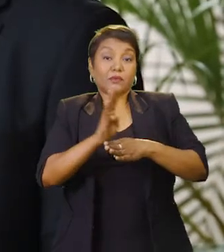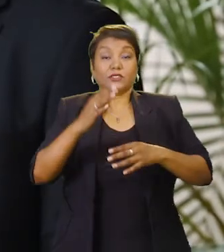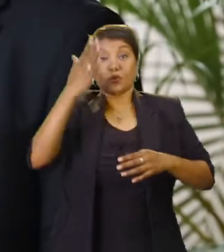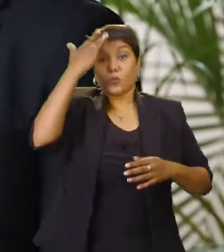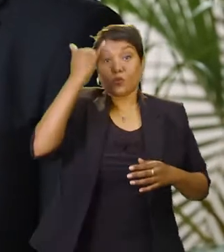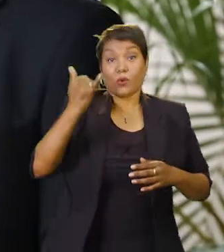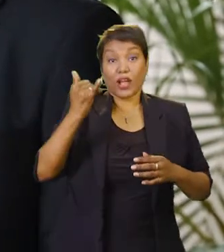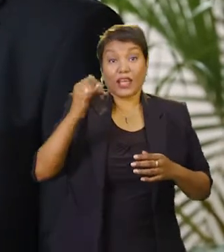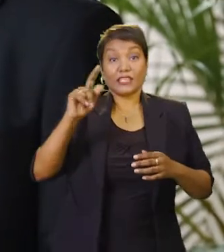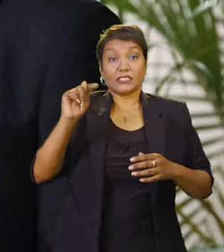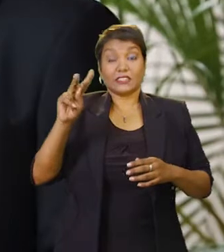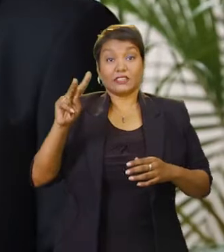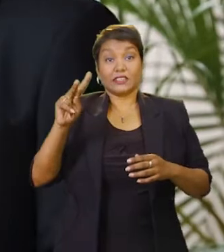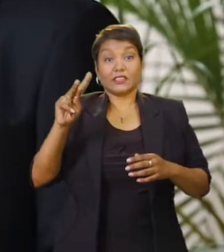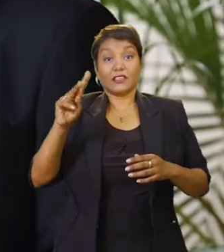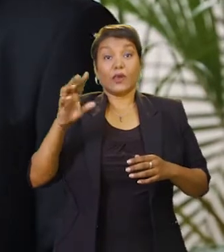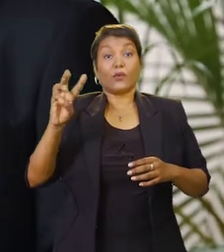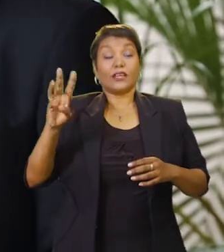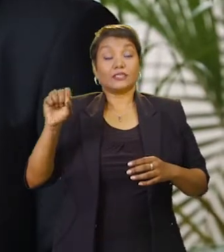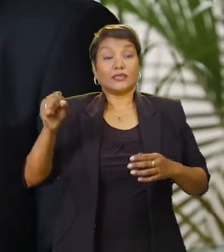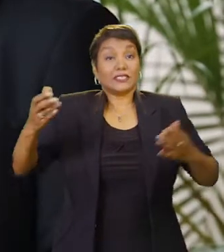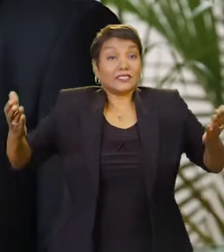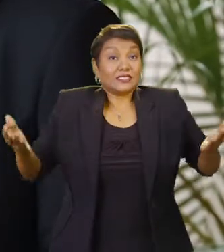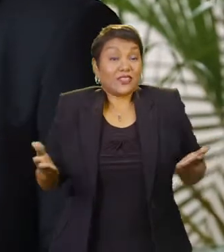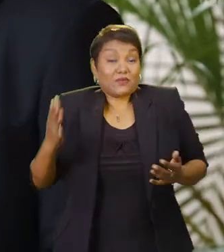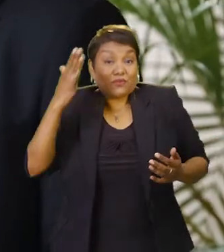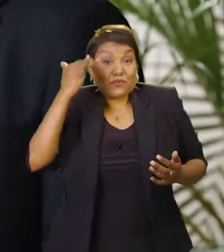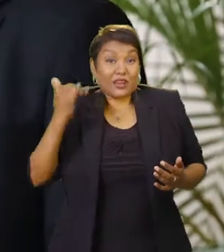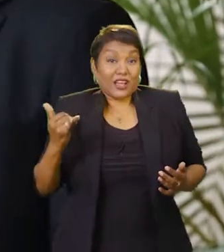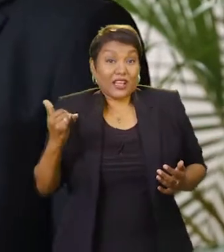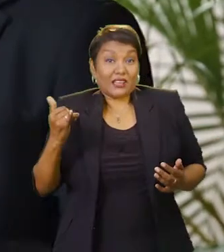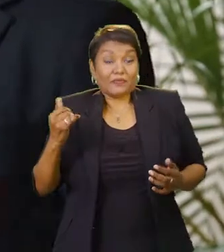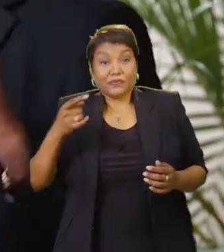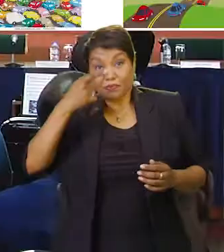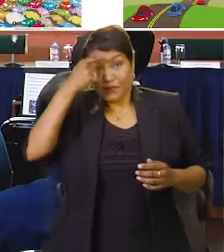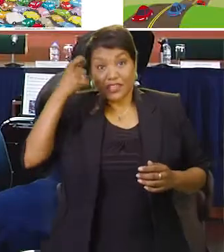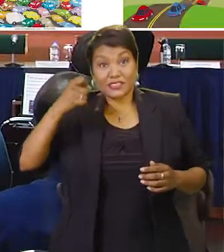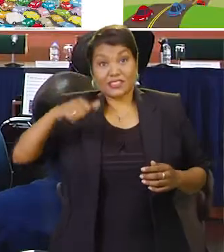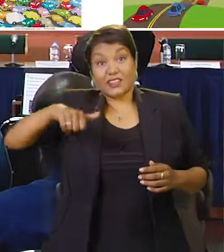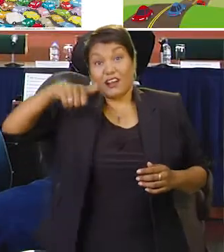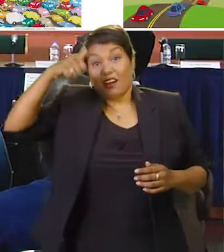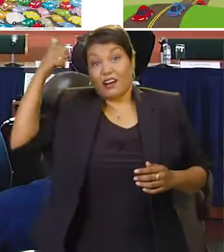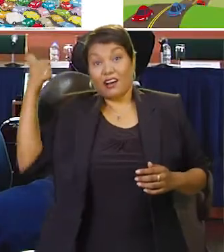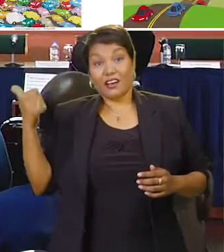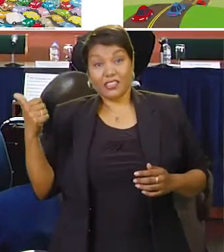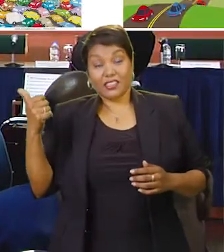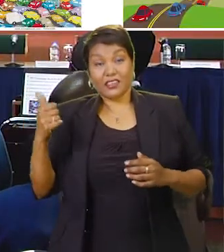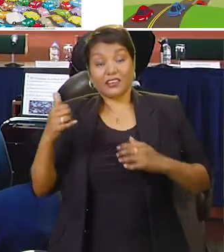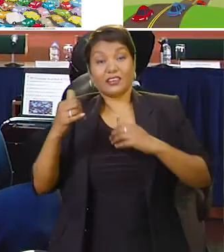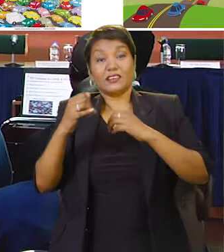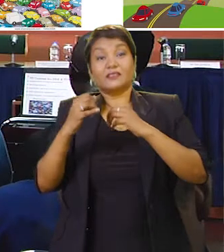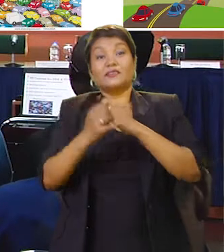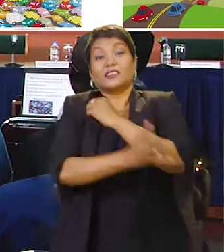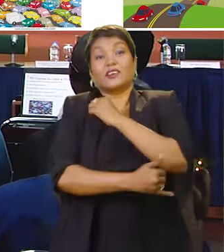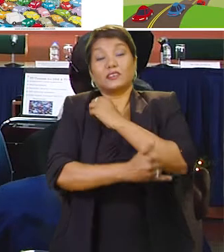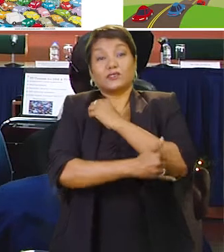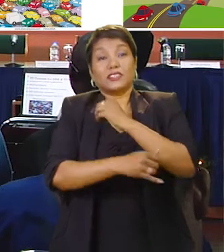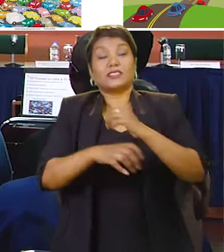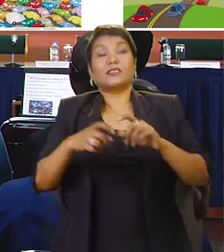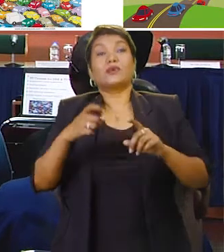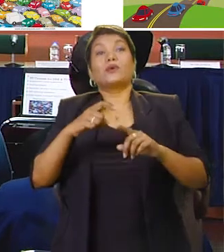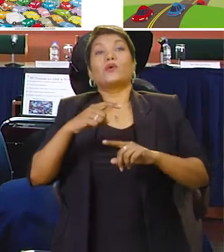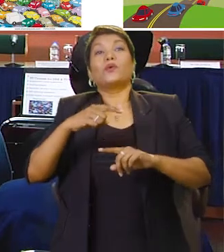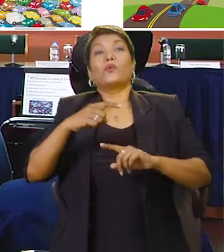the discussions so far is the fact that what has been driven, particularly from where the